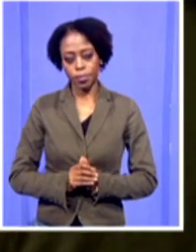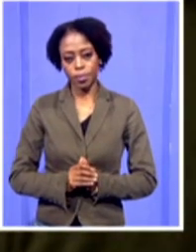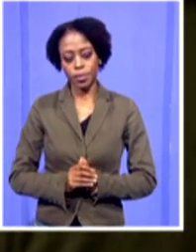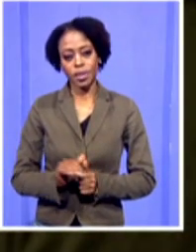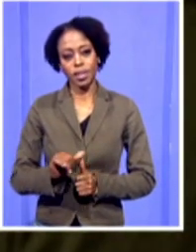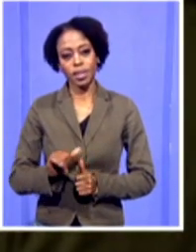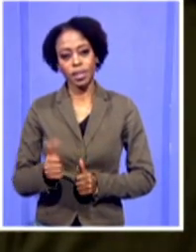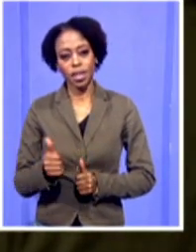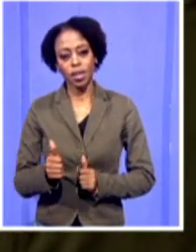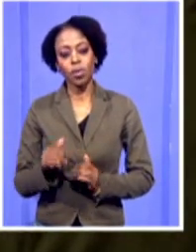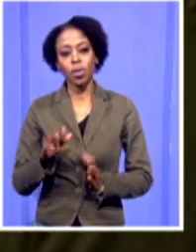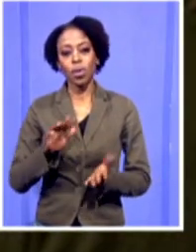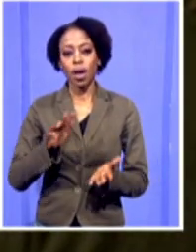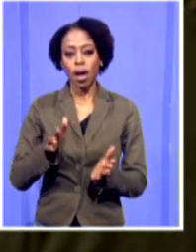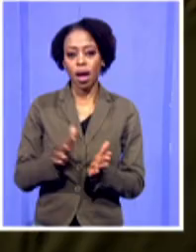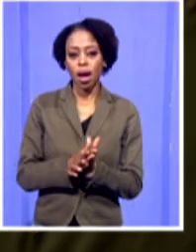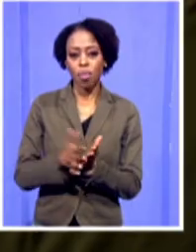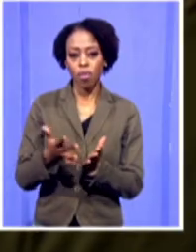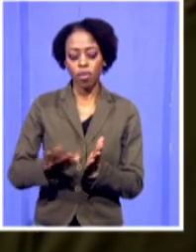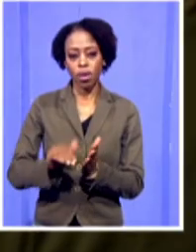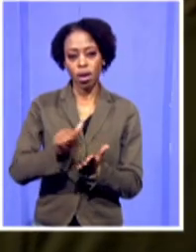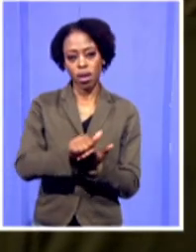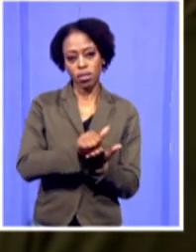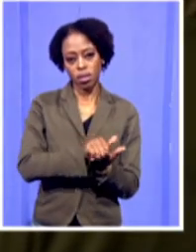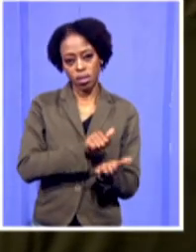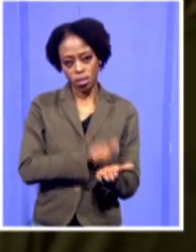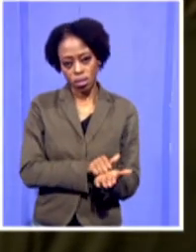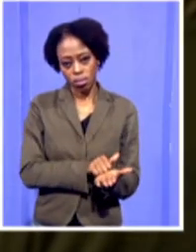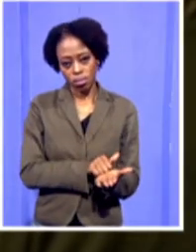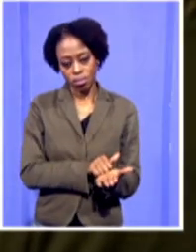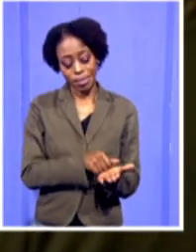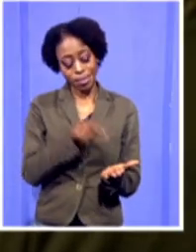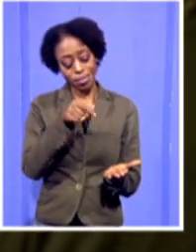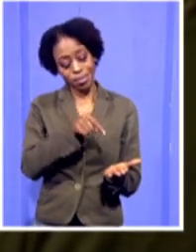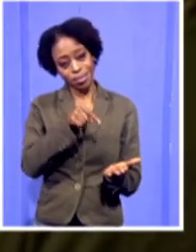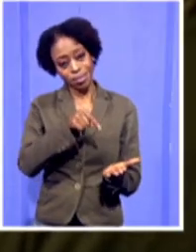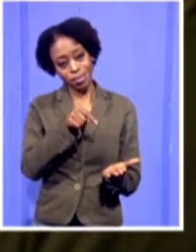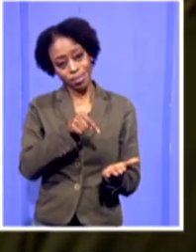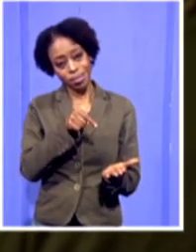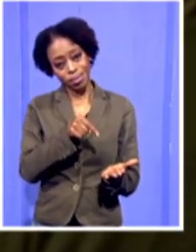an agenda. The